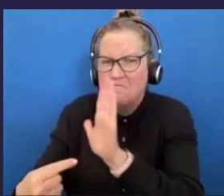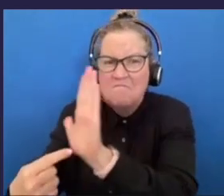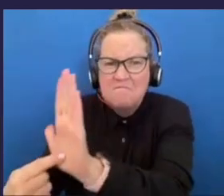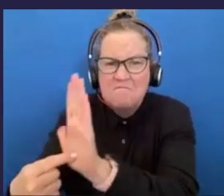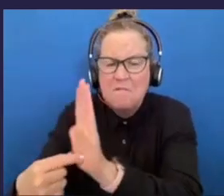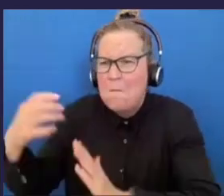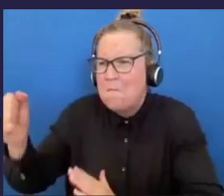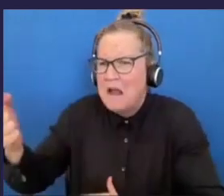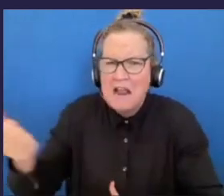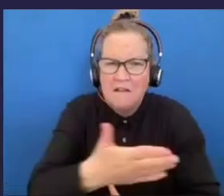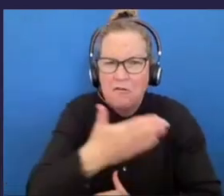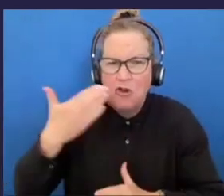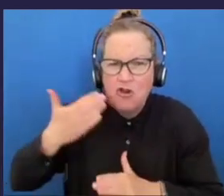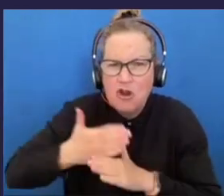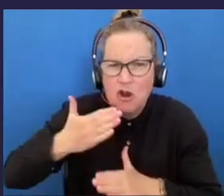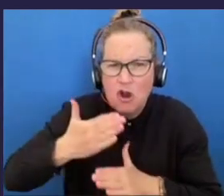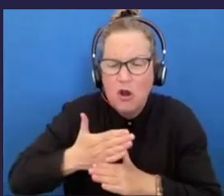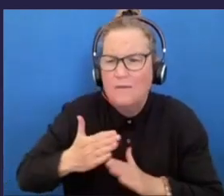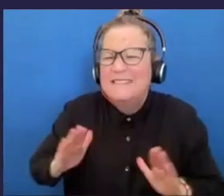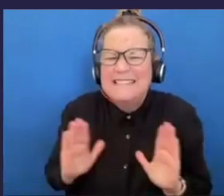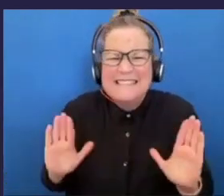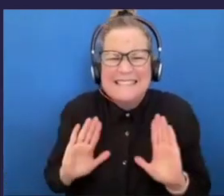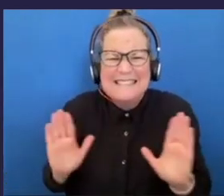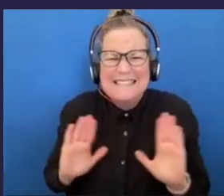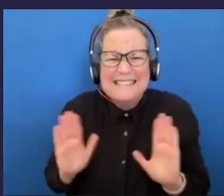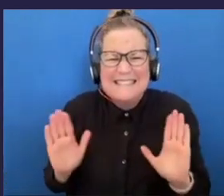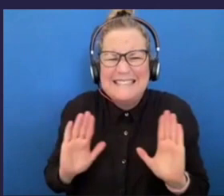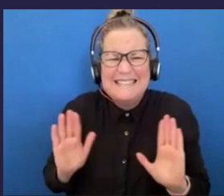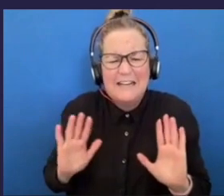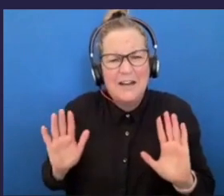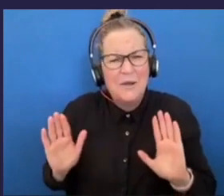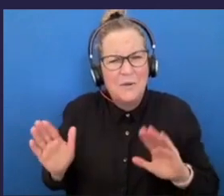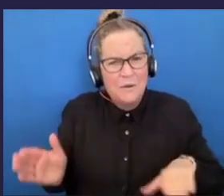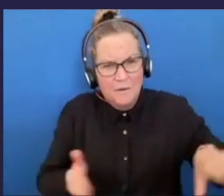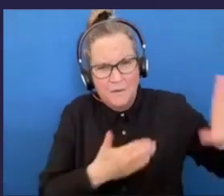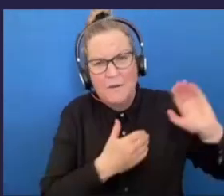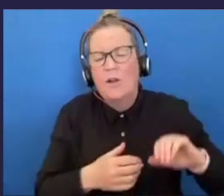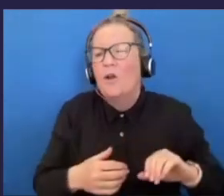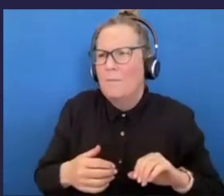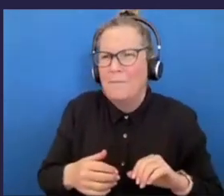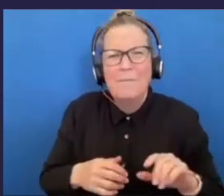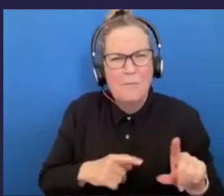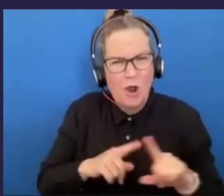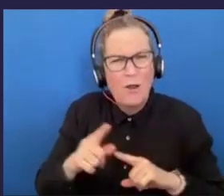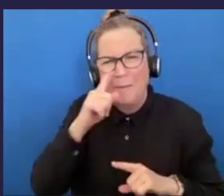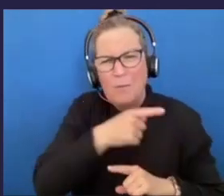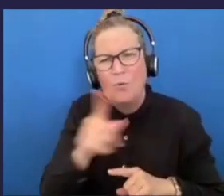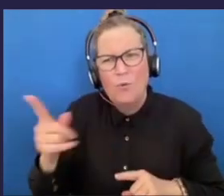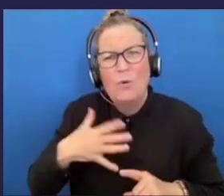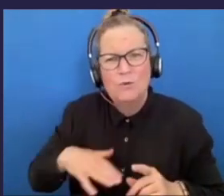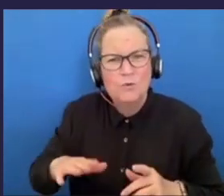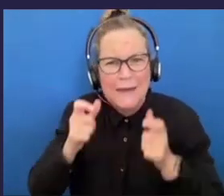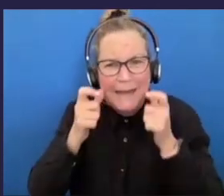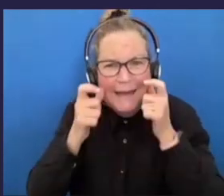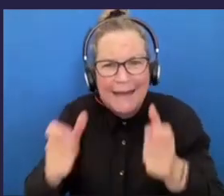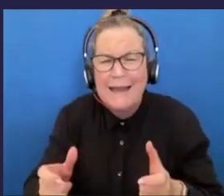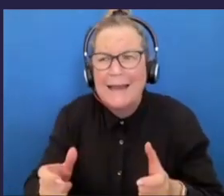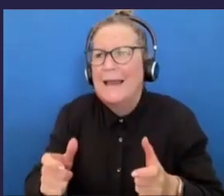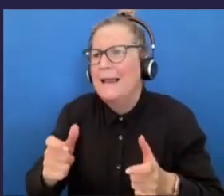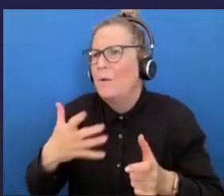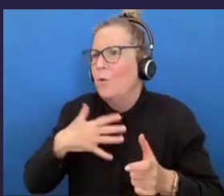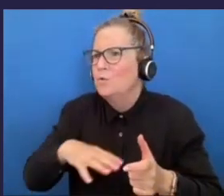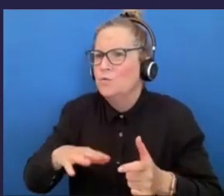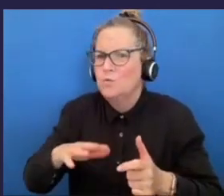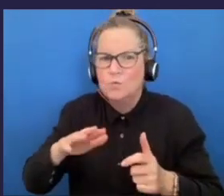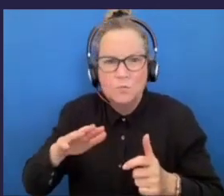disability. That's not really the way that we want to do. We want to sort of tap into the belief that people do care and people are kind and do want to help. And so we